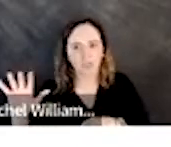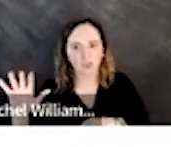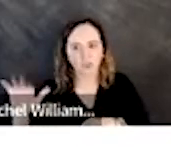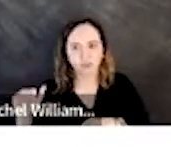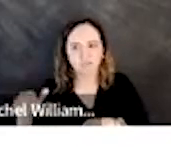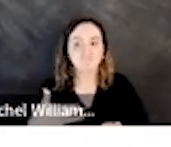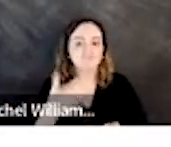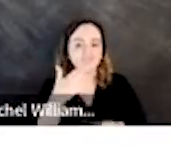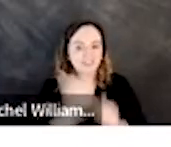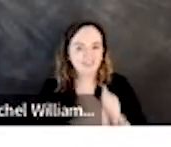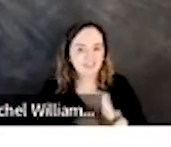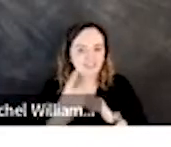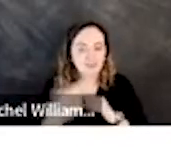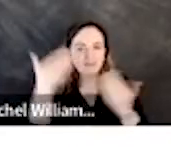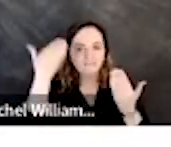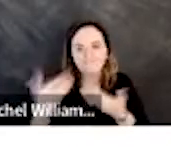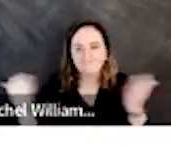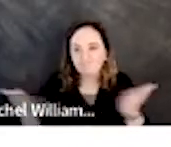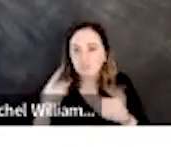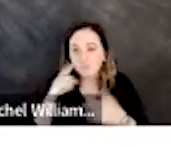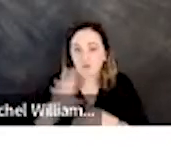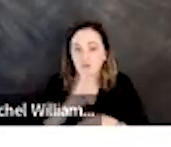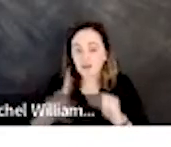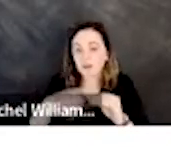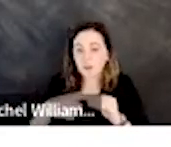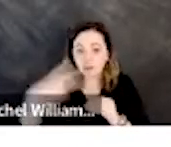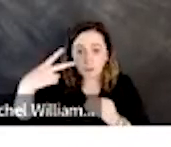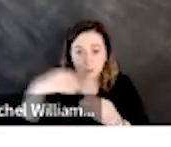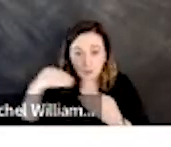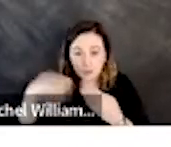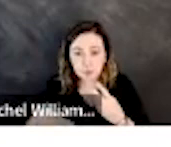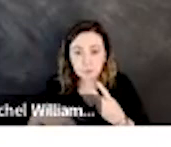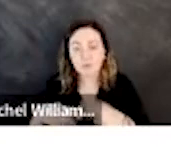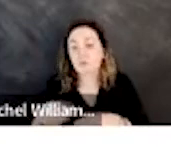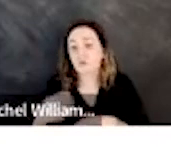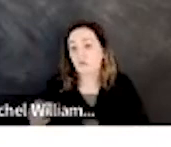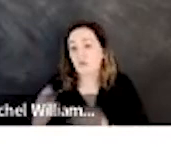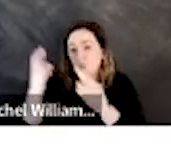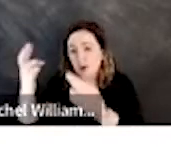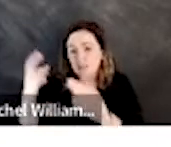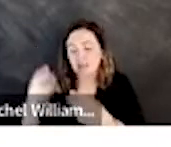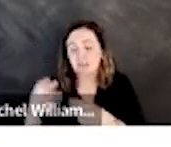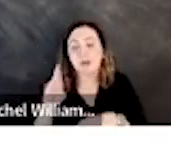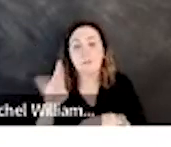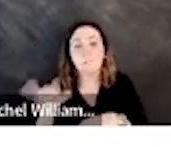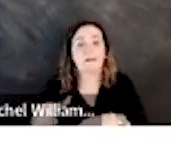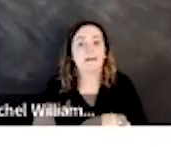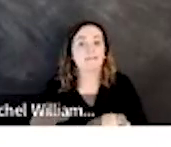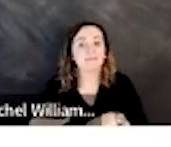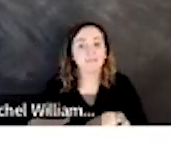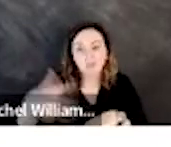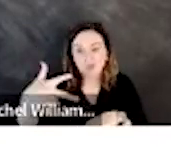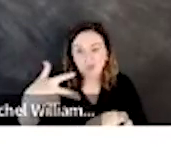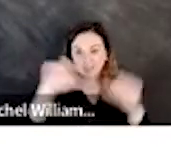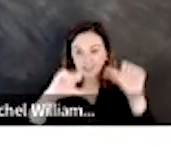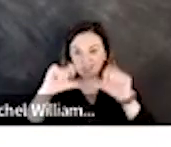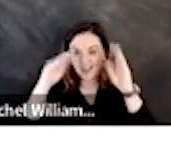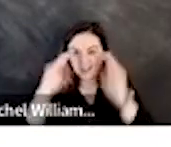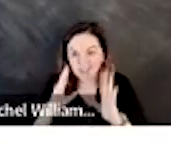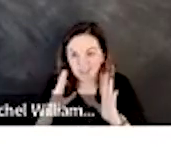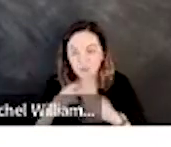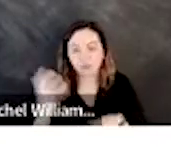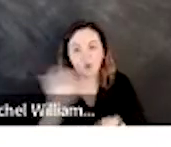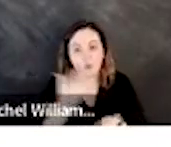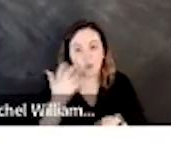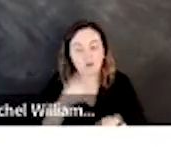Thank you, everyone. I am here to talk about two students who were nominated by three of their science teachers for an